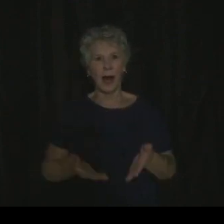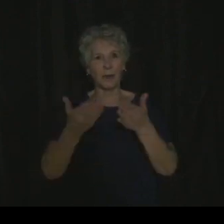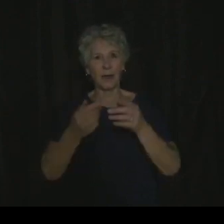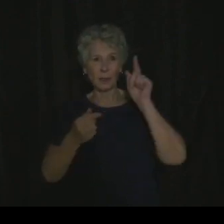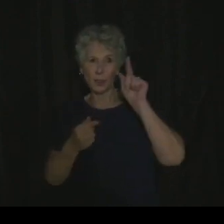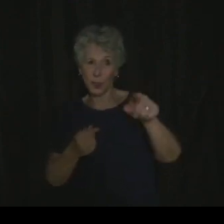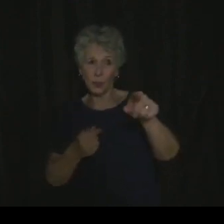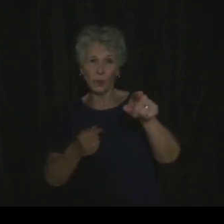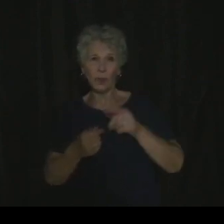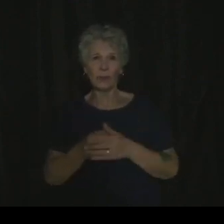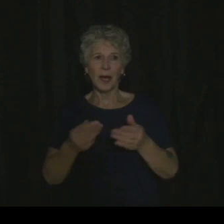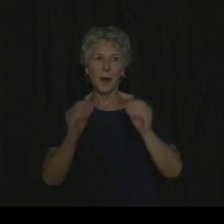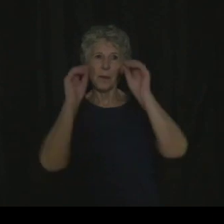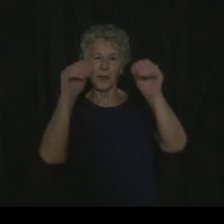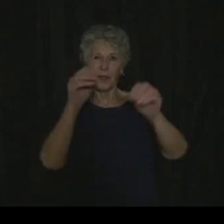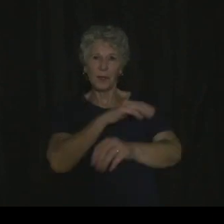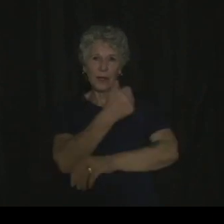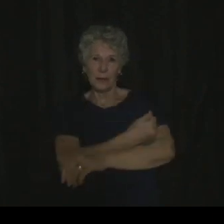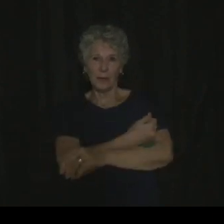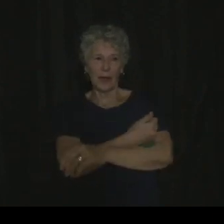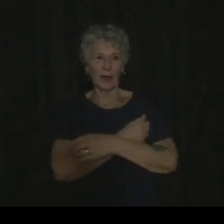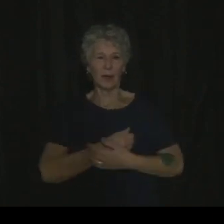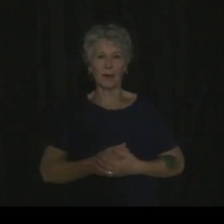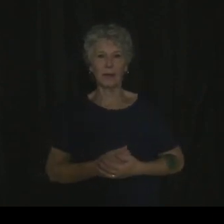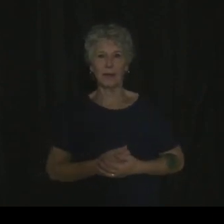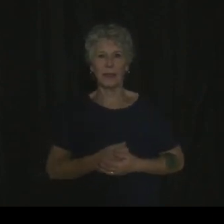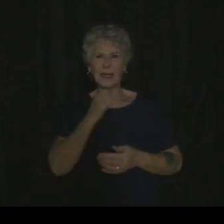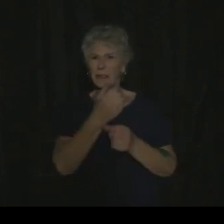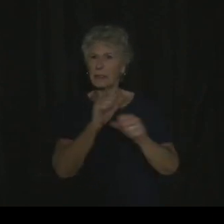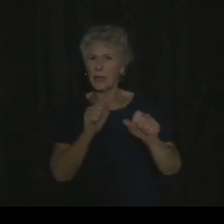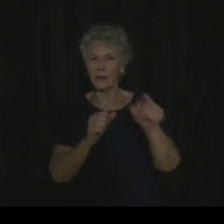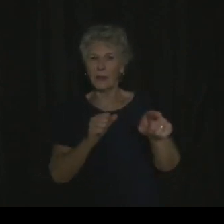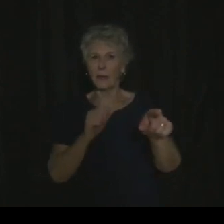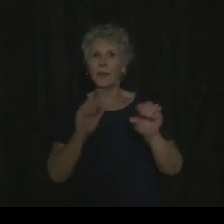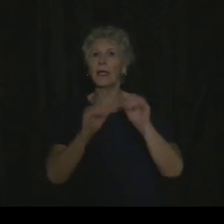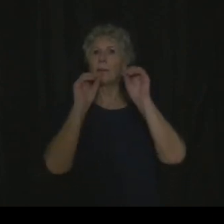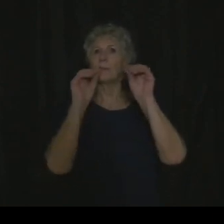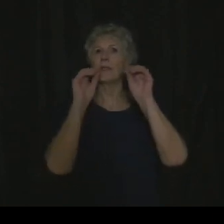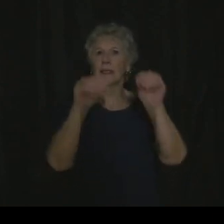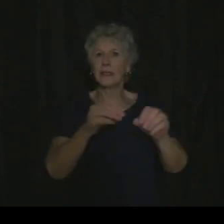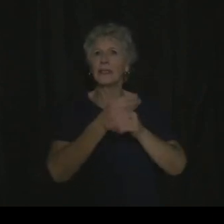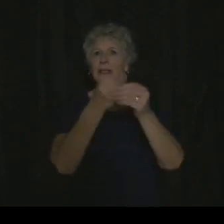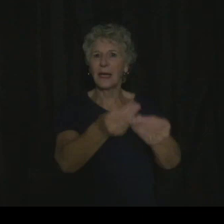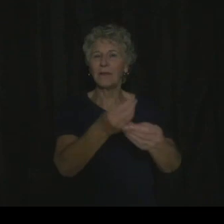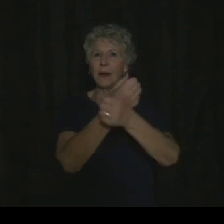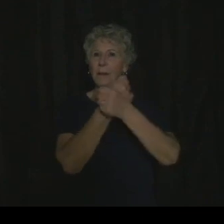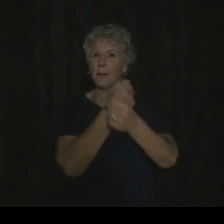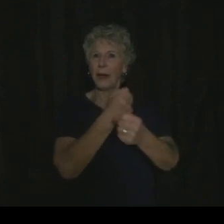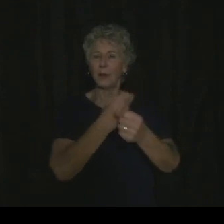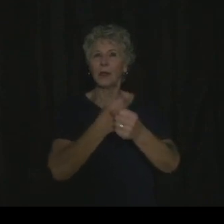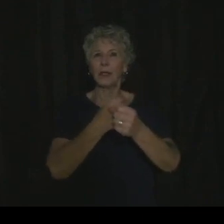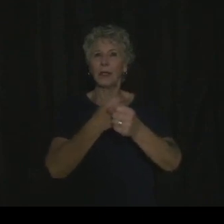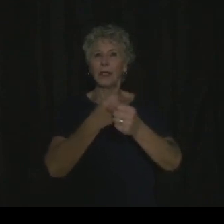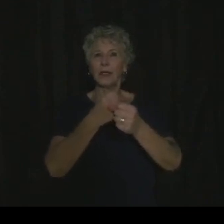up, put you in power, not that he saved him, but he put him in power for a particular purpose, and his purpose was so that